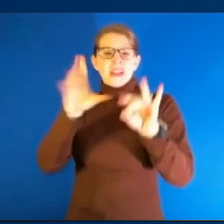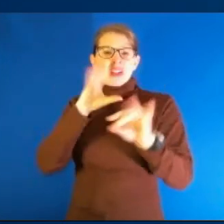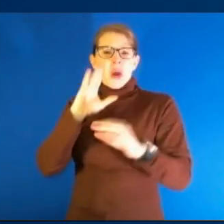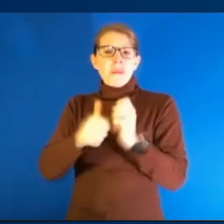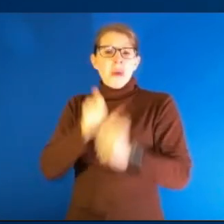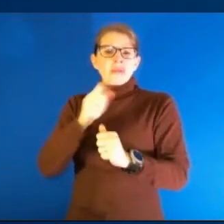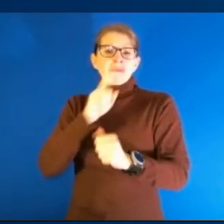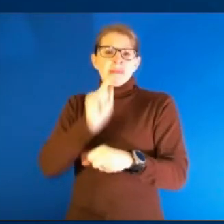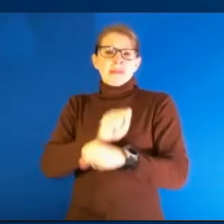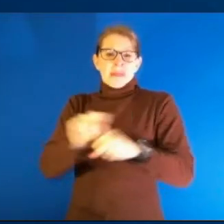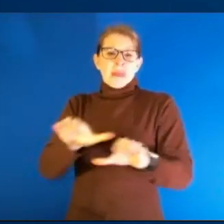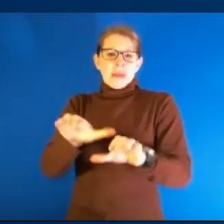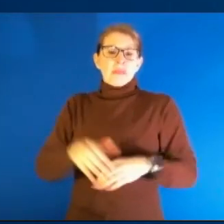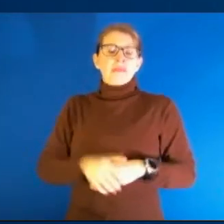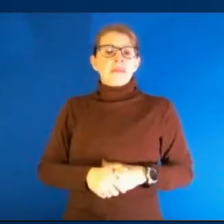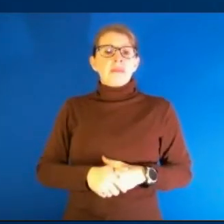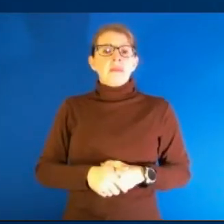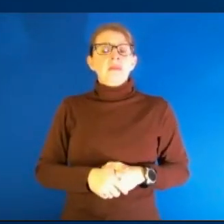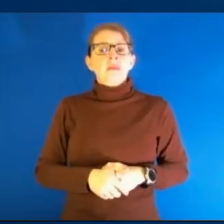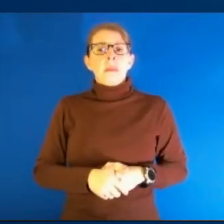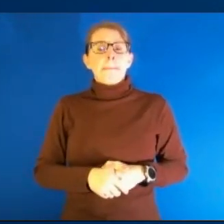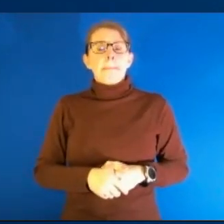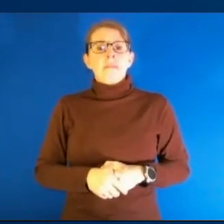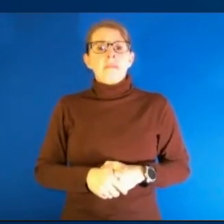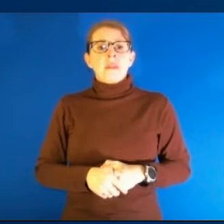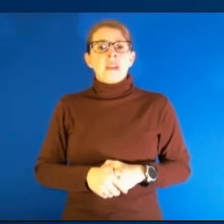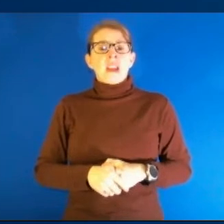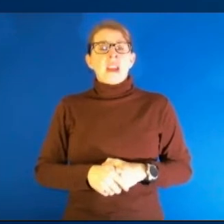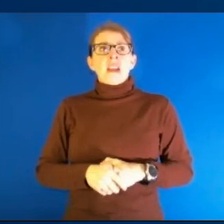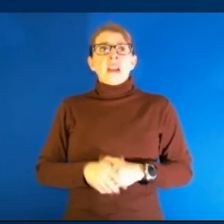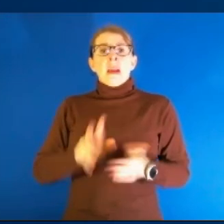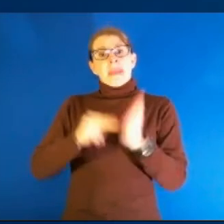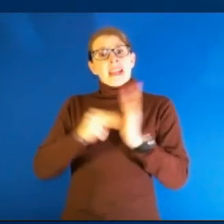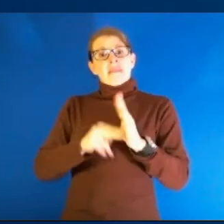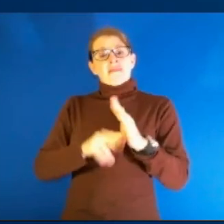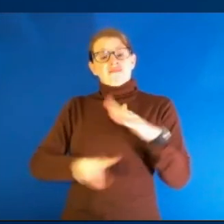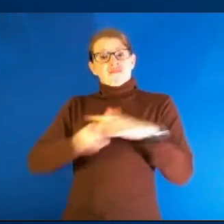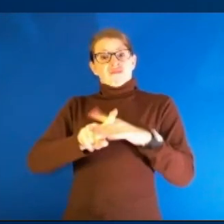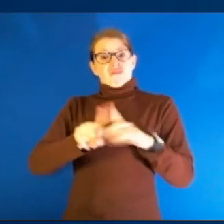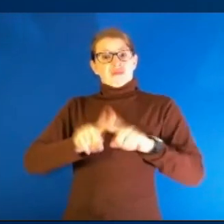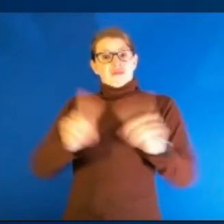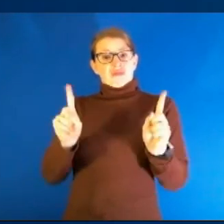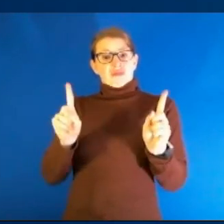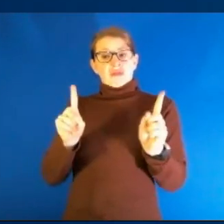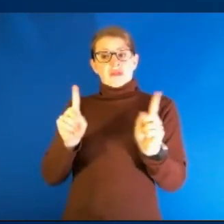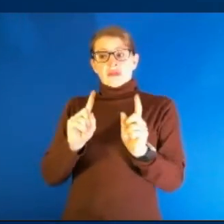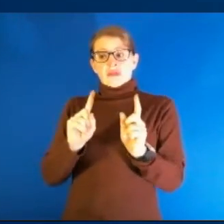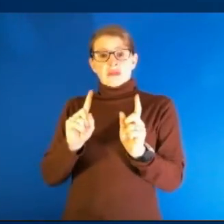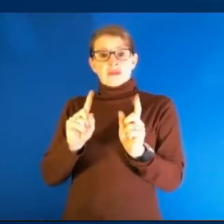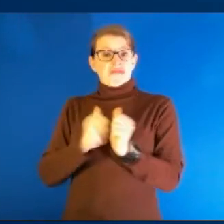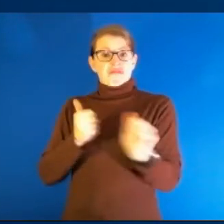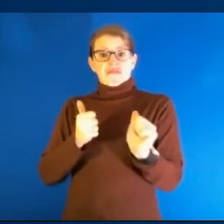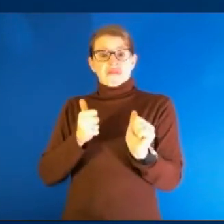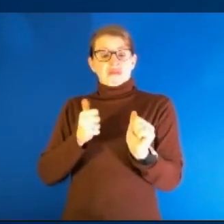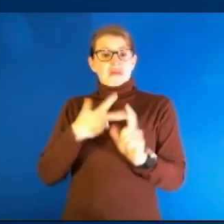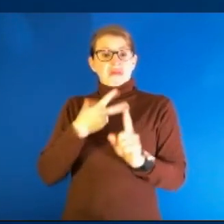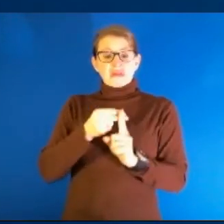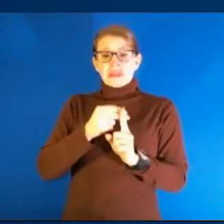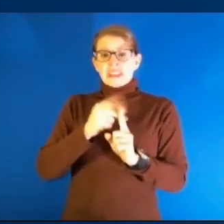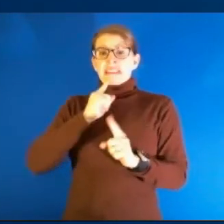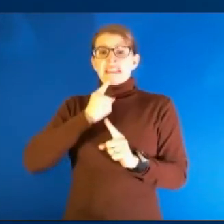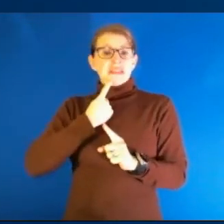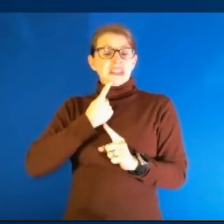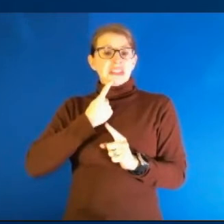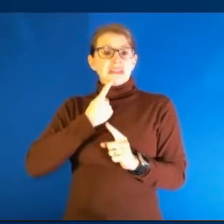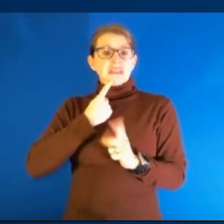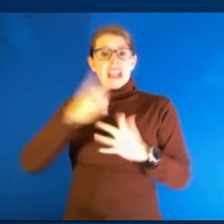And honestly, it doesn't act a lot differently in patients. It doesn't avoid vaccination anymore. It's not causing an increased severity of illness. I think